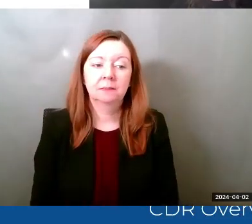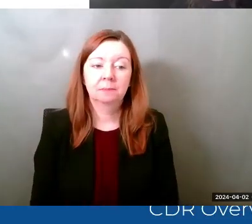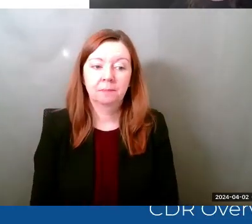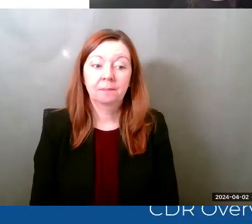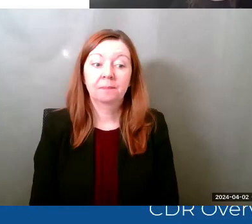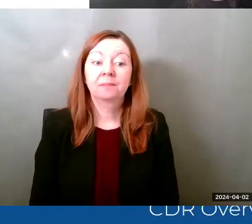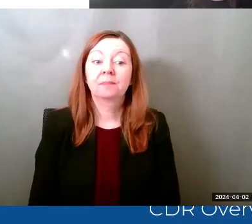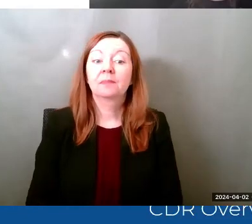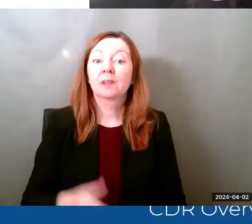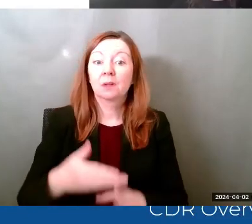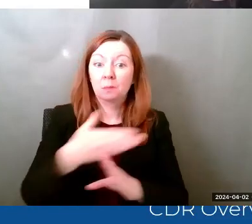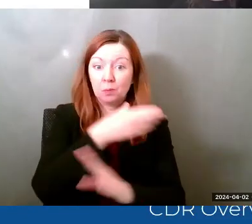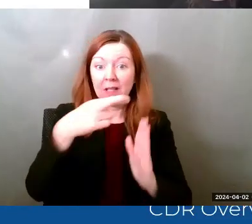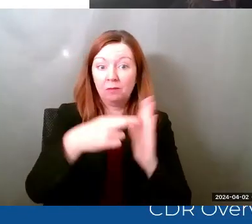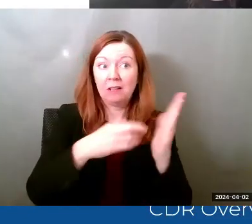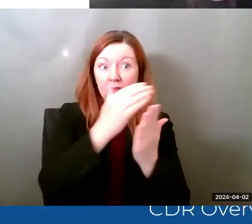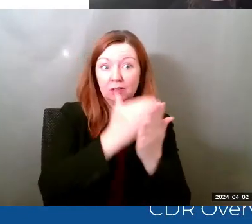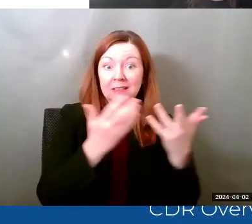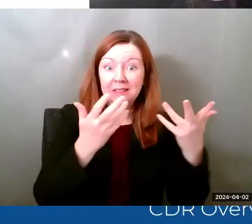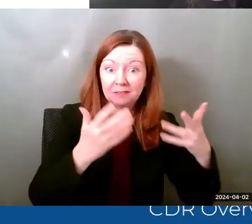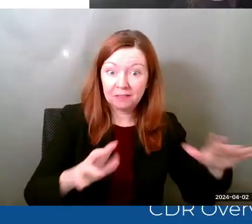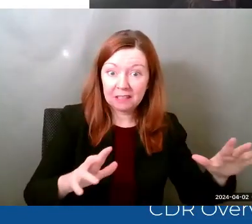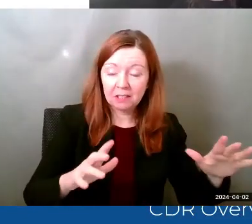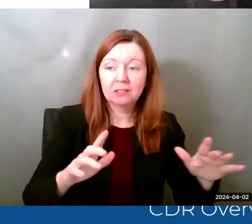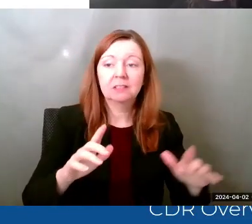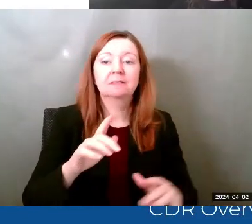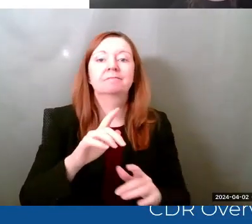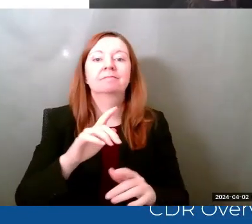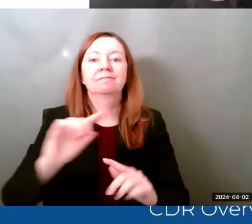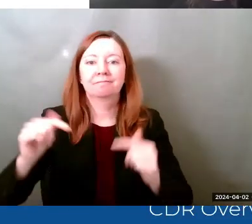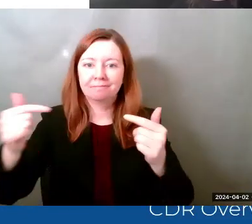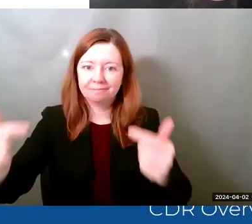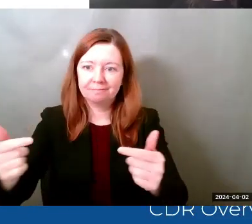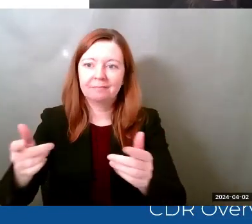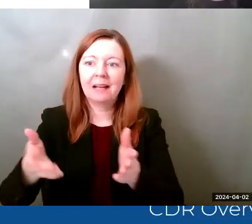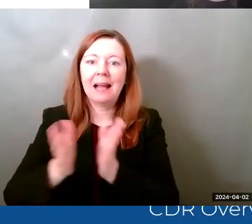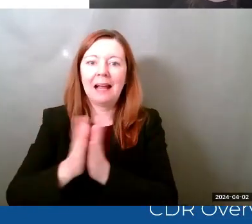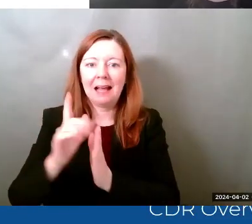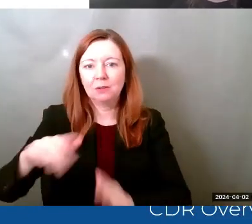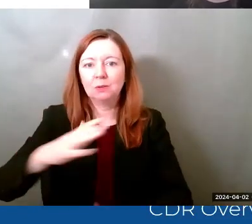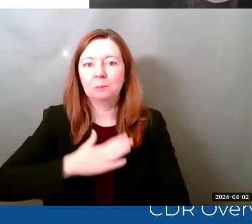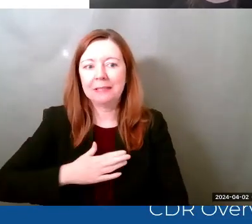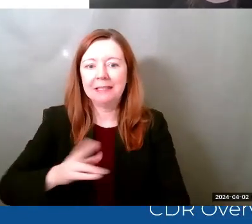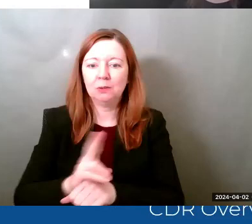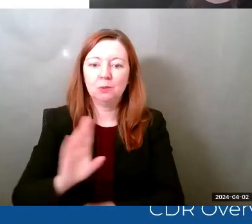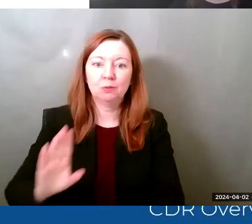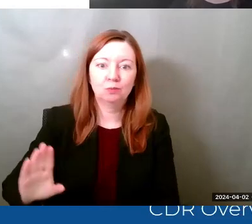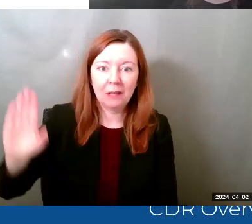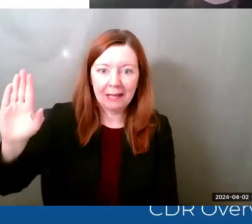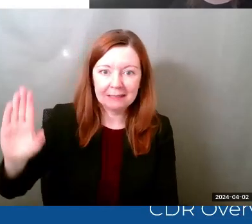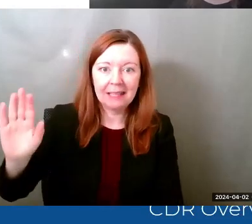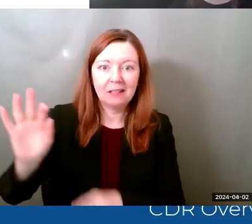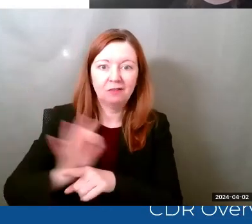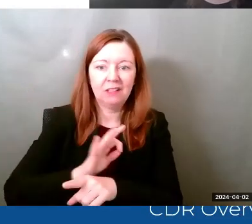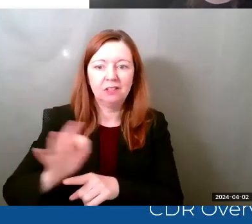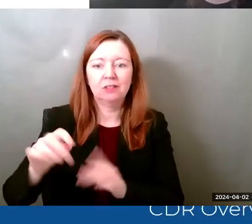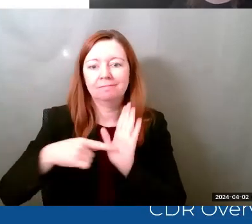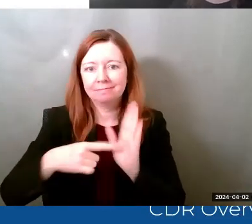through the pre-registered list, we will ask you to use the raised hand feature to indicate you wish to